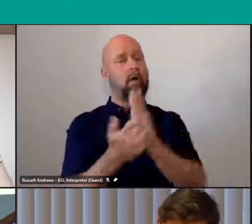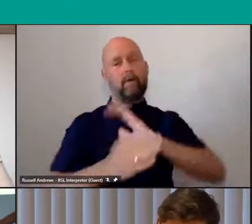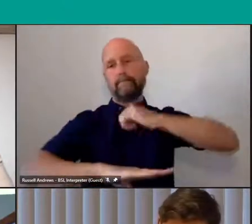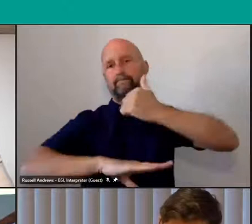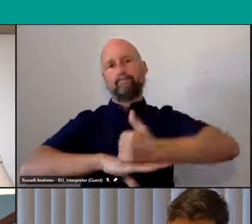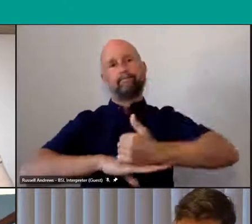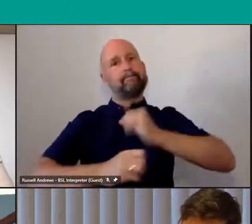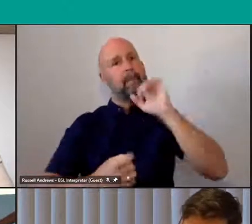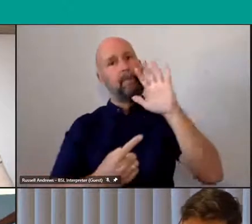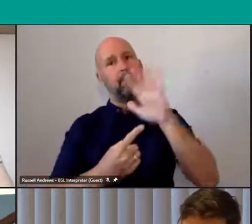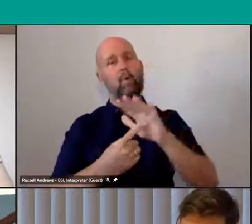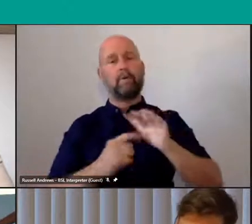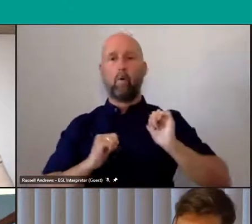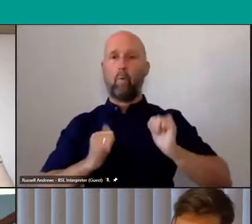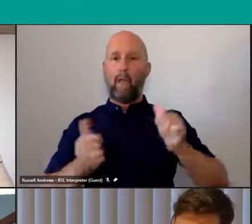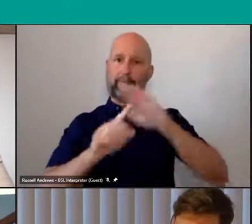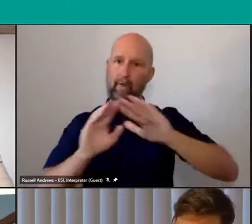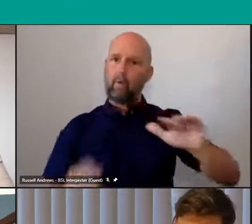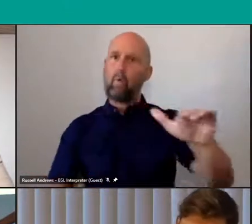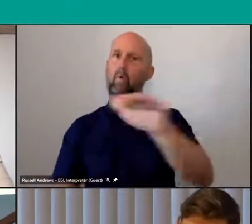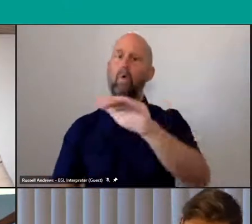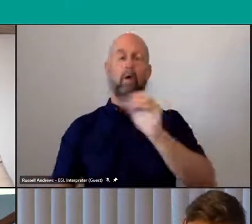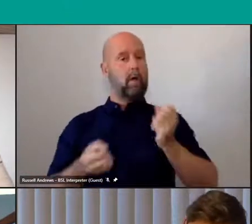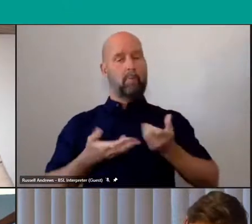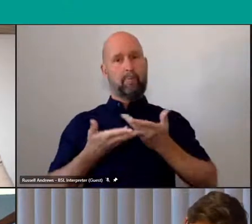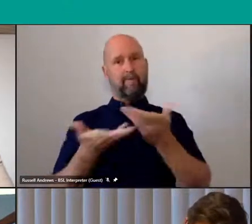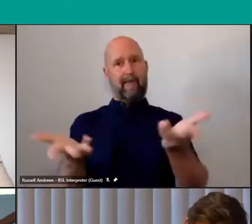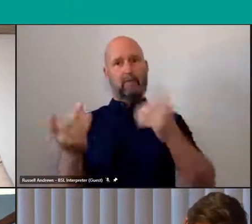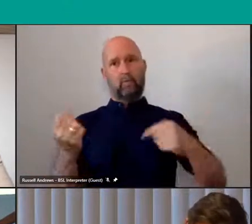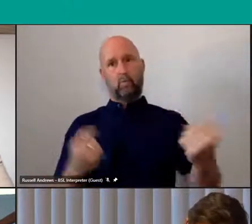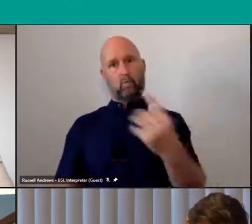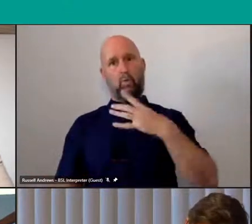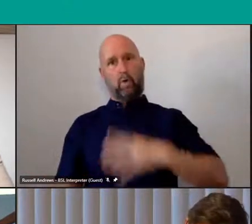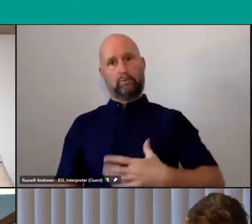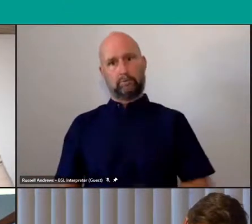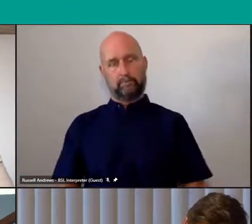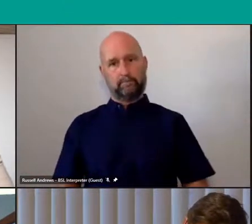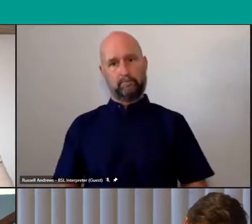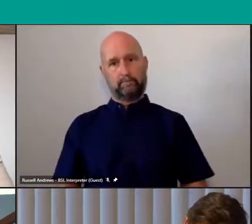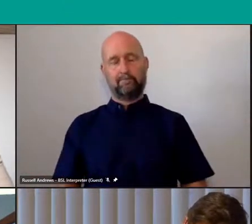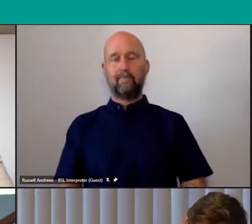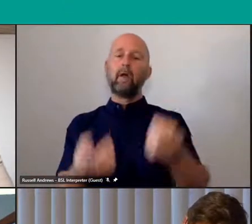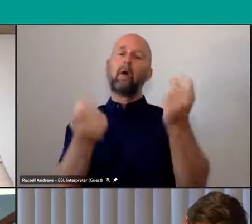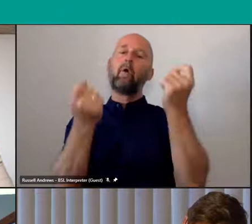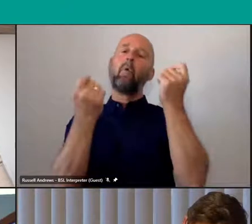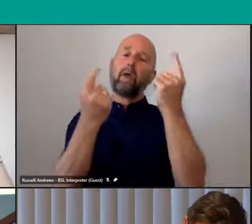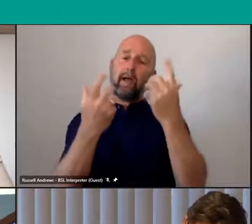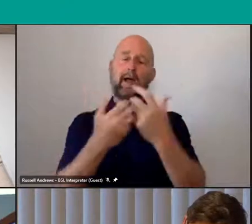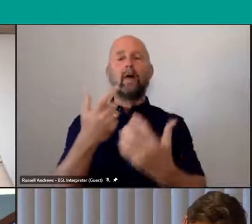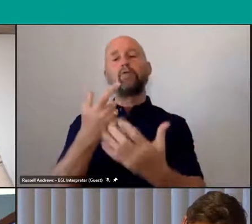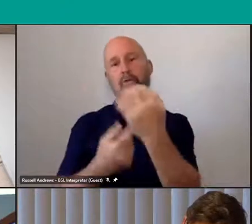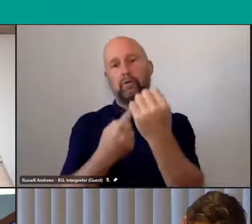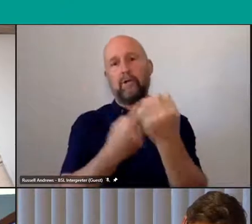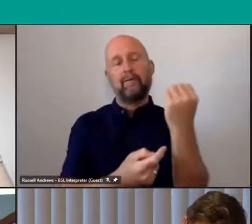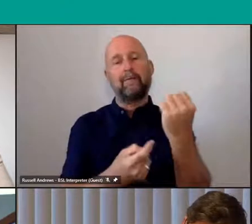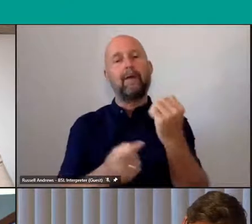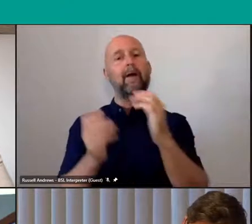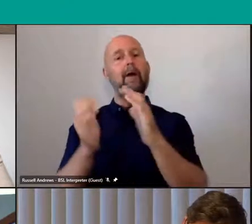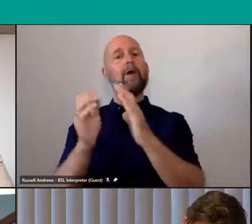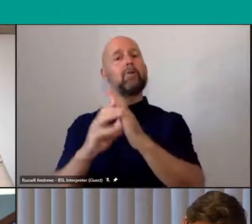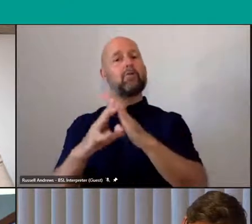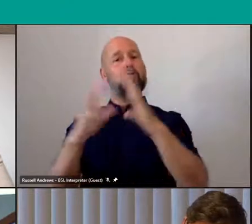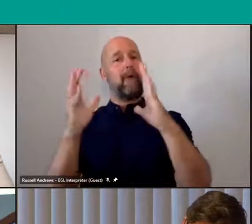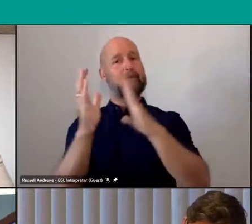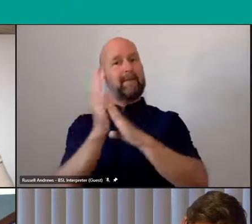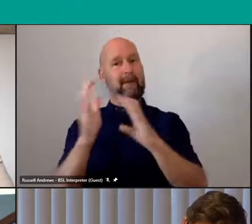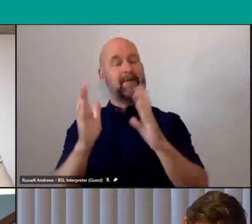our well-being are provided to everyone that needs it. Now, we understand that to get there, this requires Greater Manchester to prize, and I